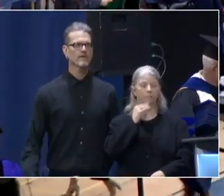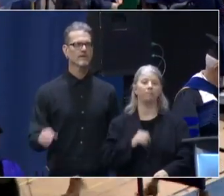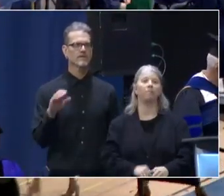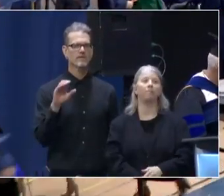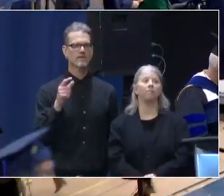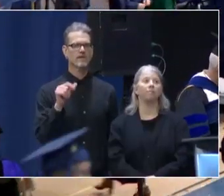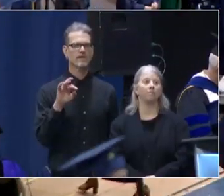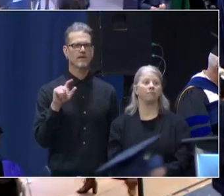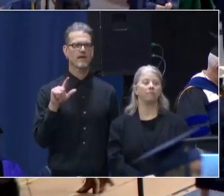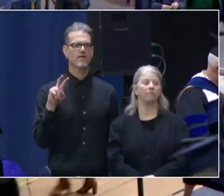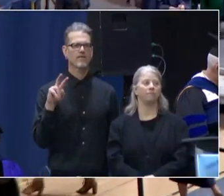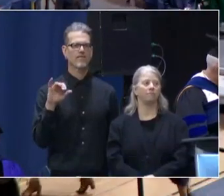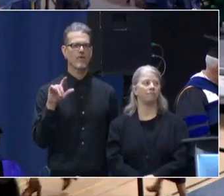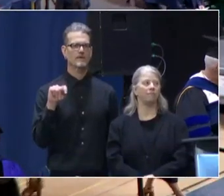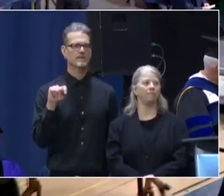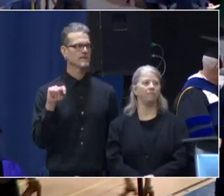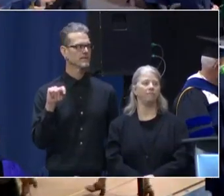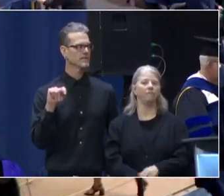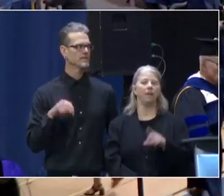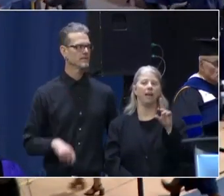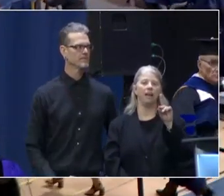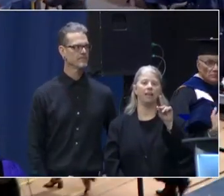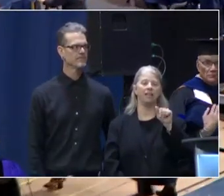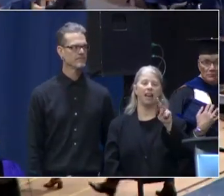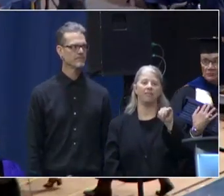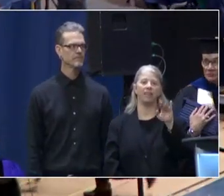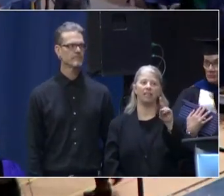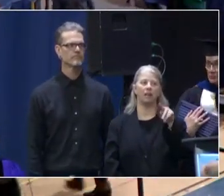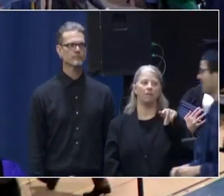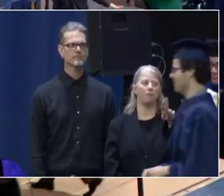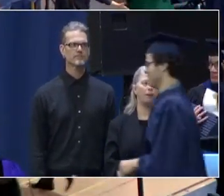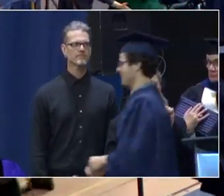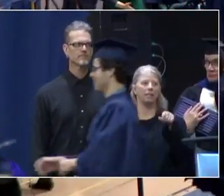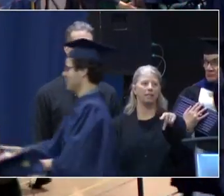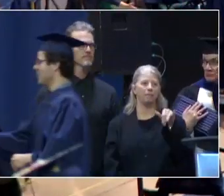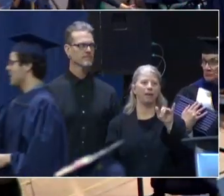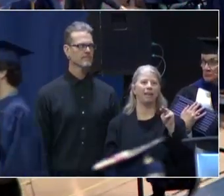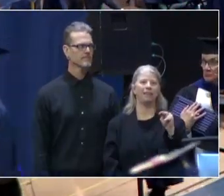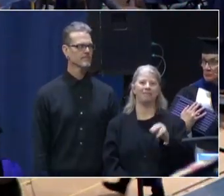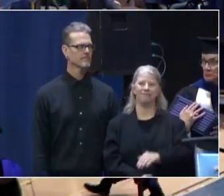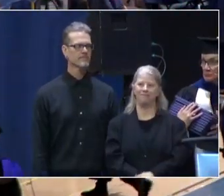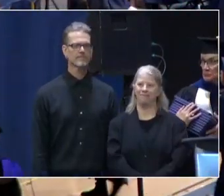Kale Voigt. David Crespin.